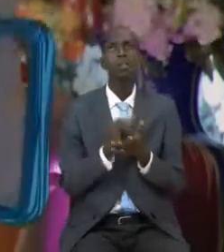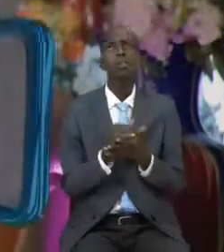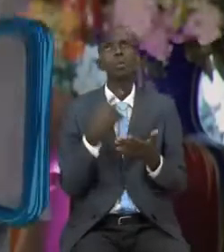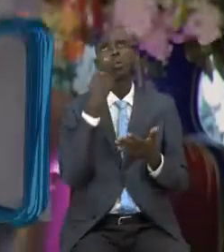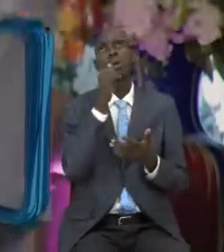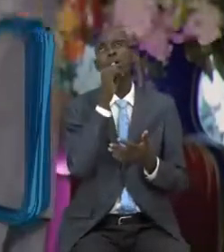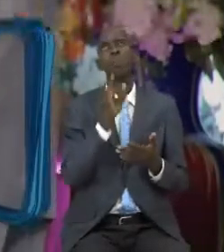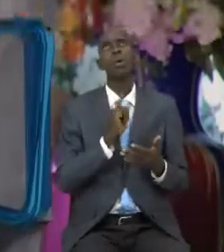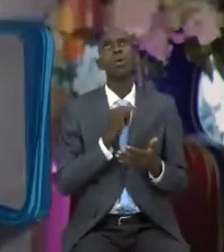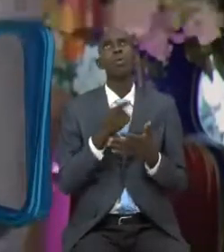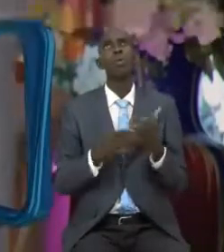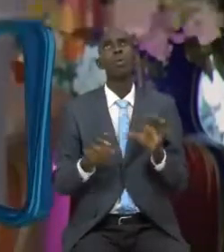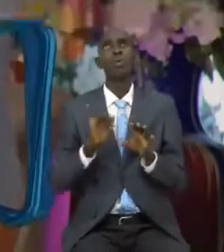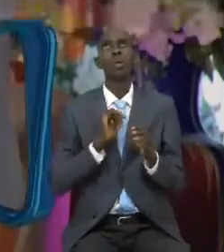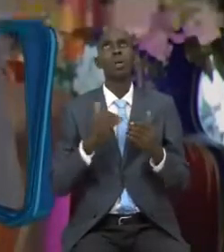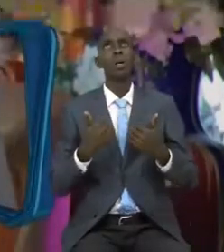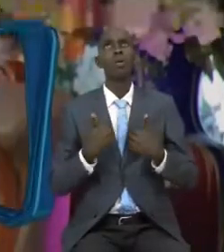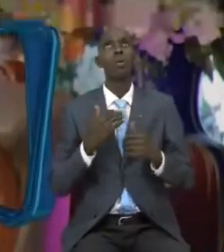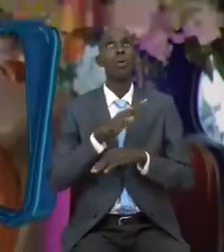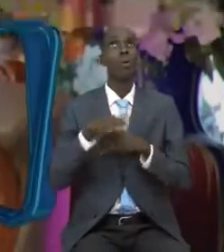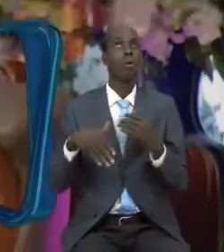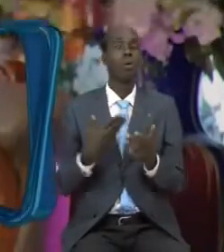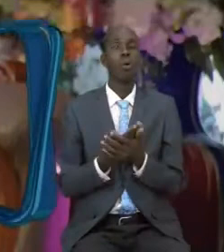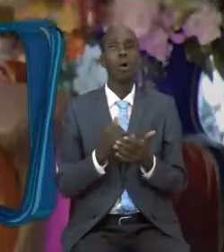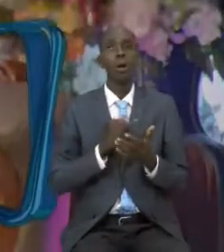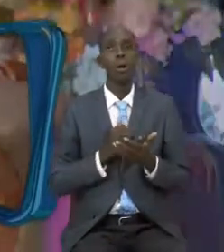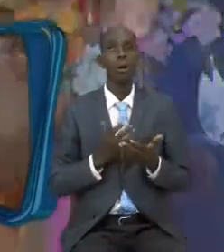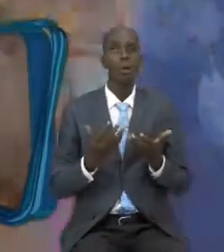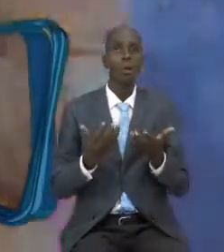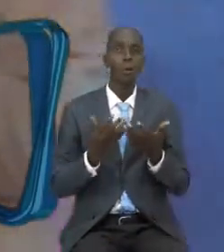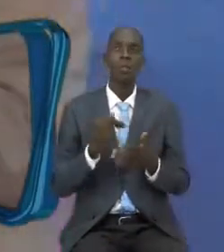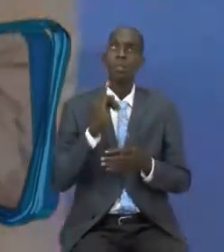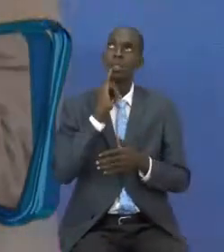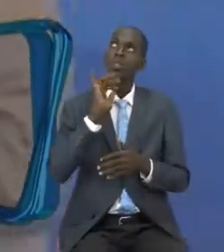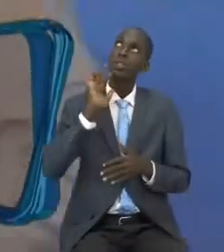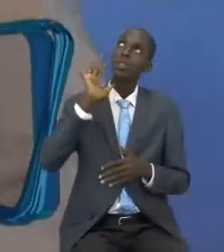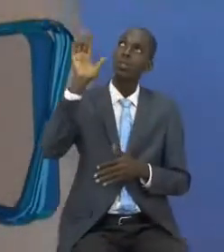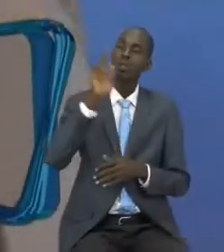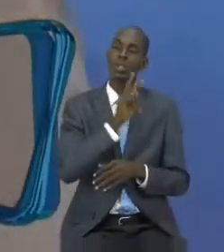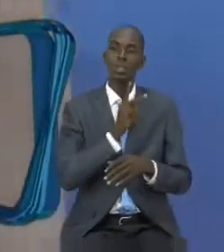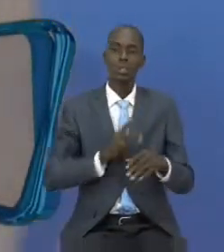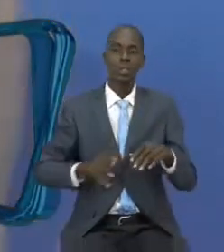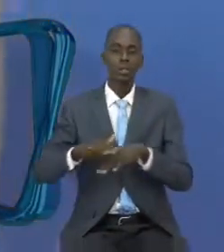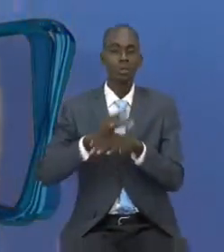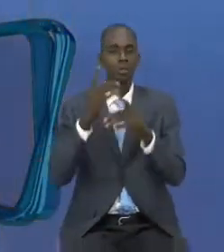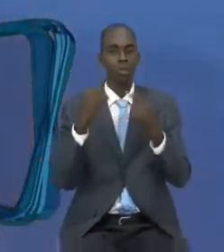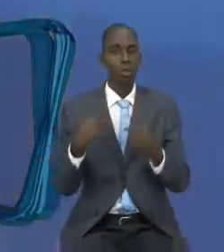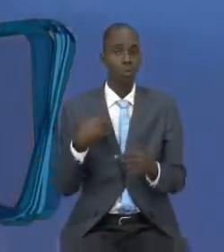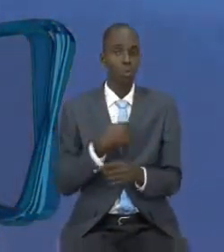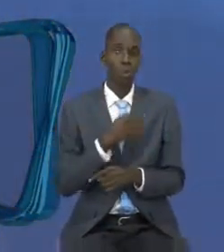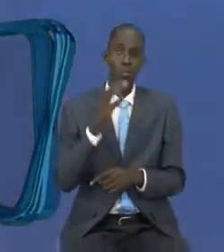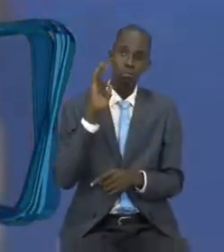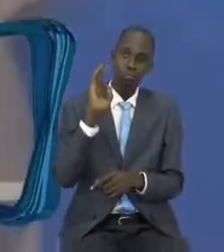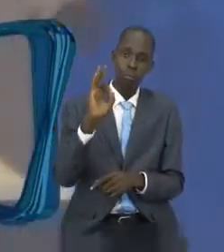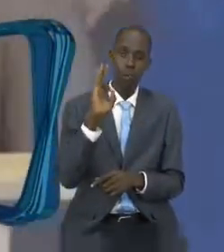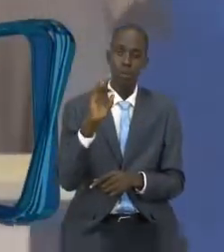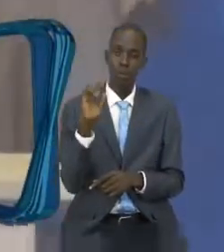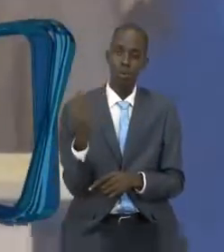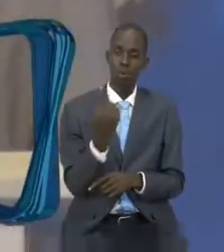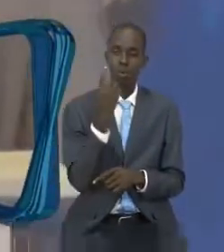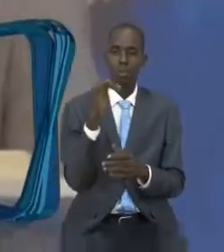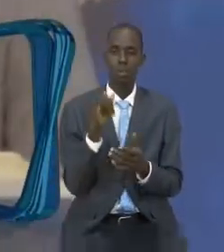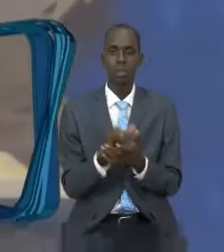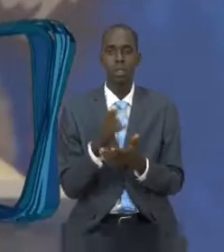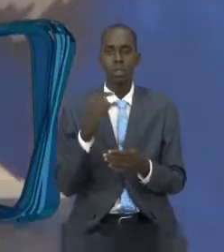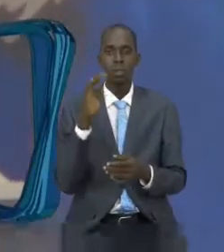I have? All I want, thy kingdom come. And we preach that, the preaching of the